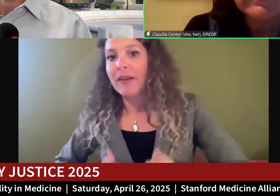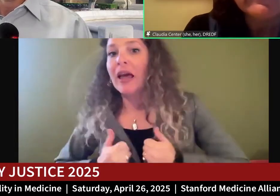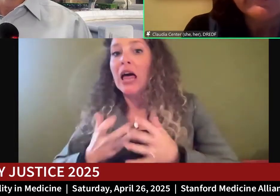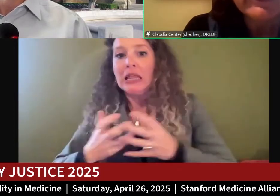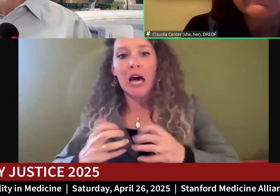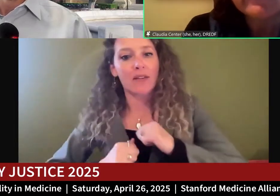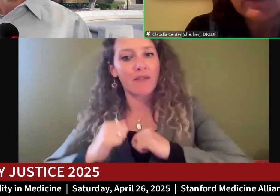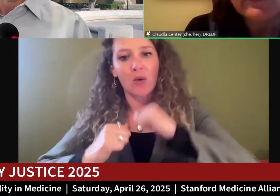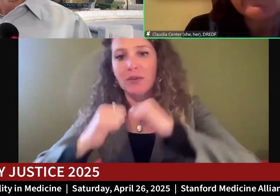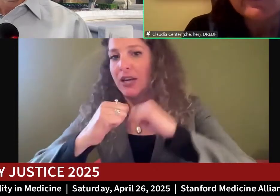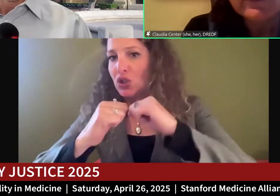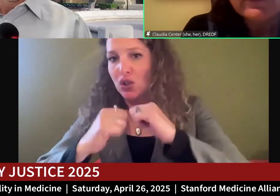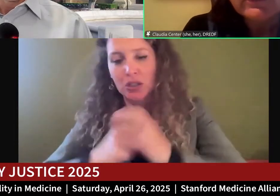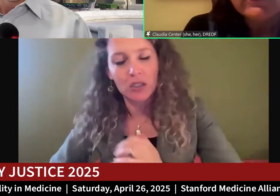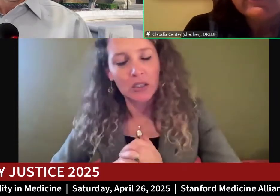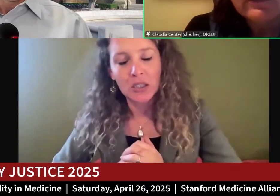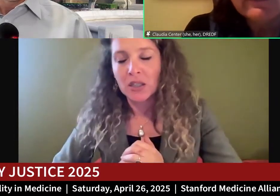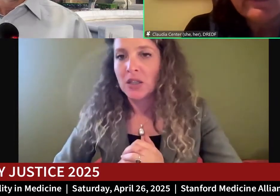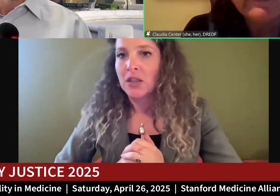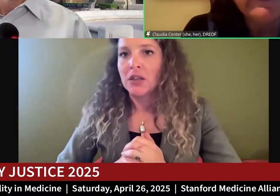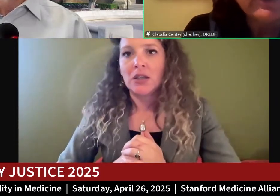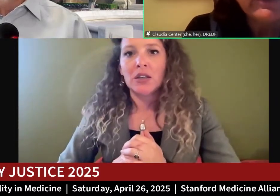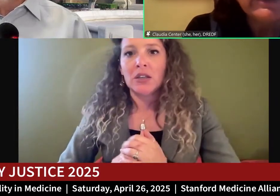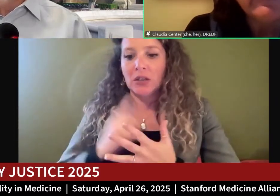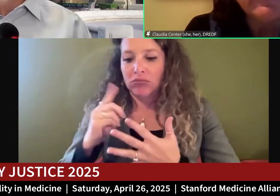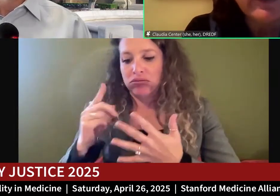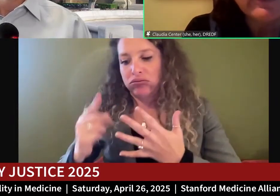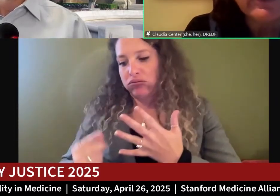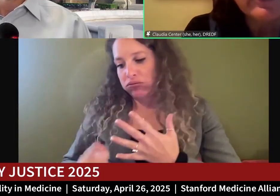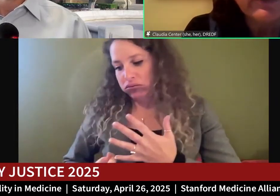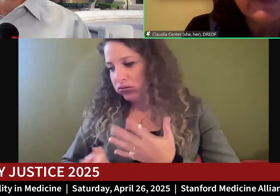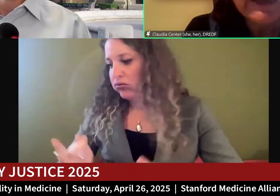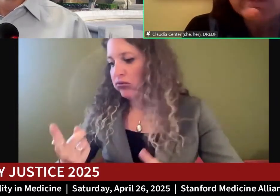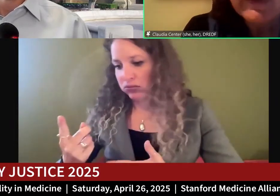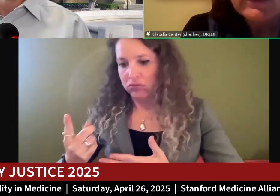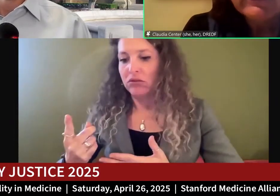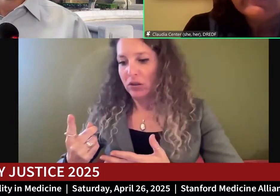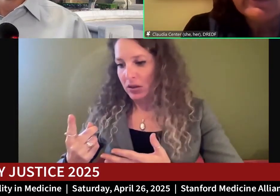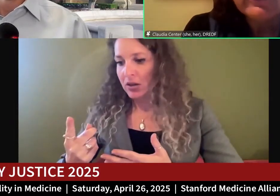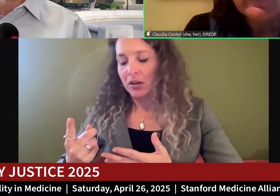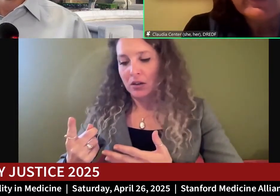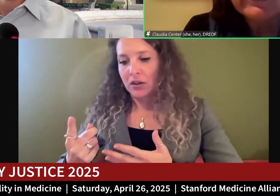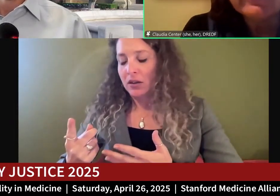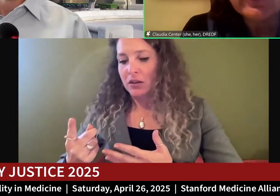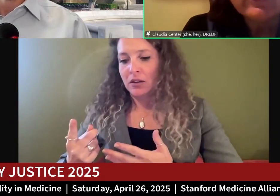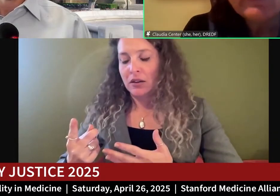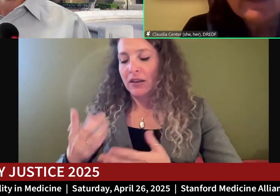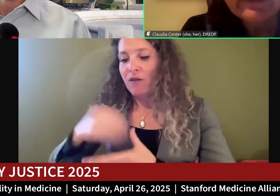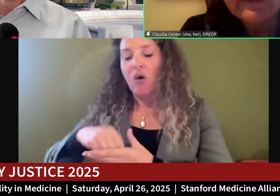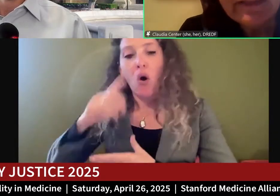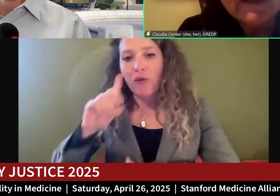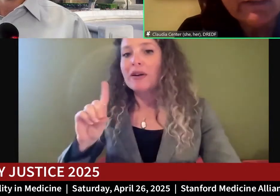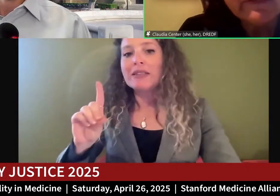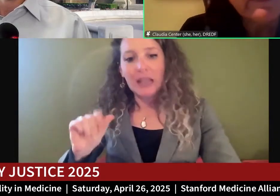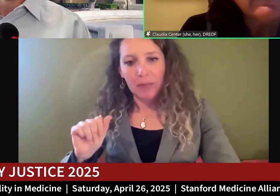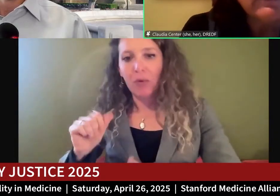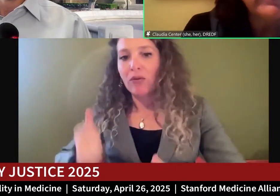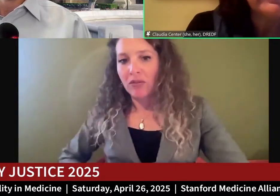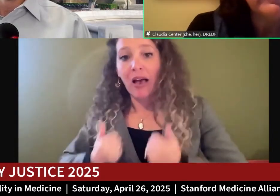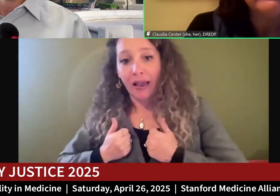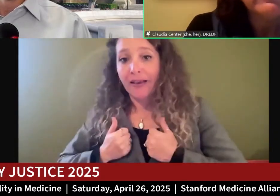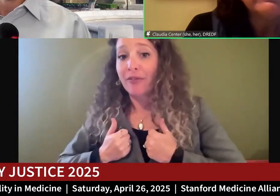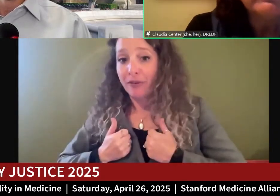foundational aspects of disabled life are under threat. So it could be that